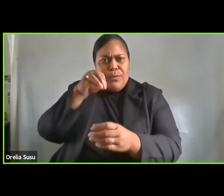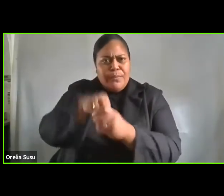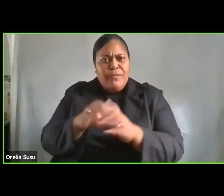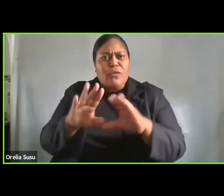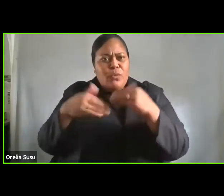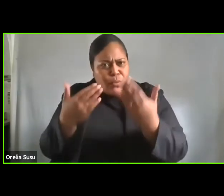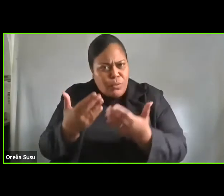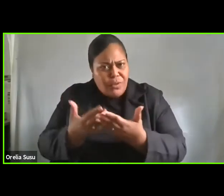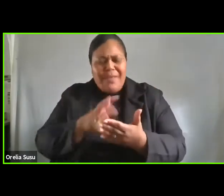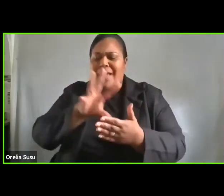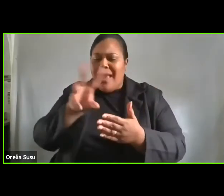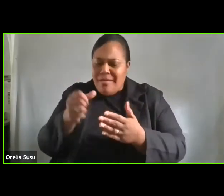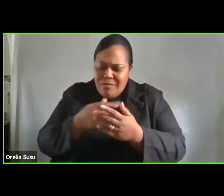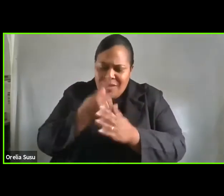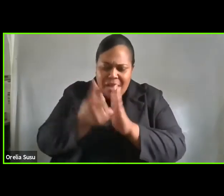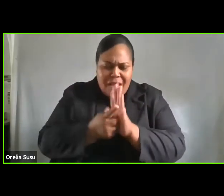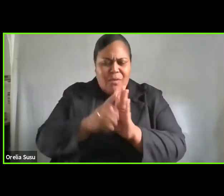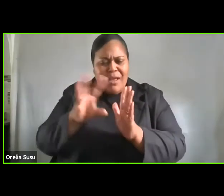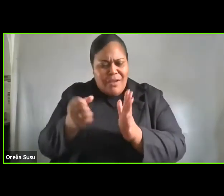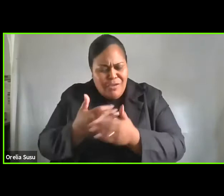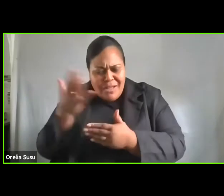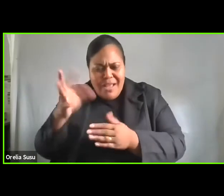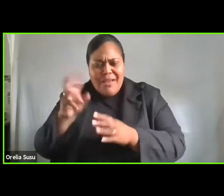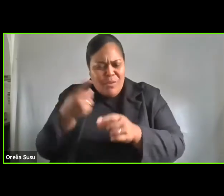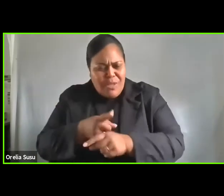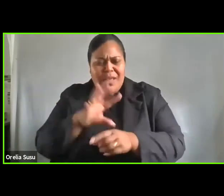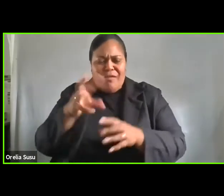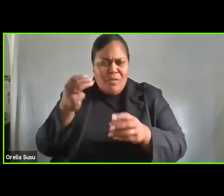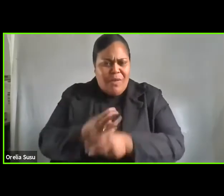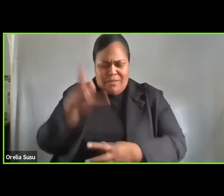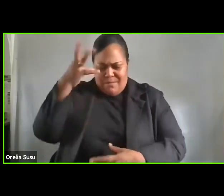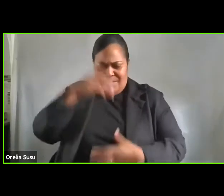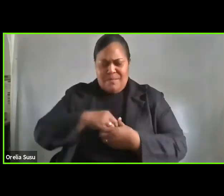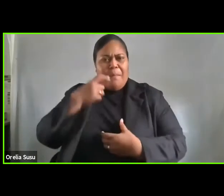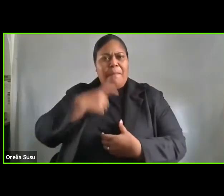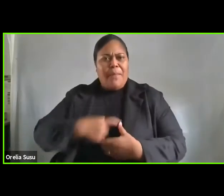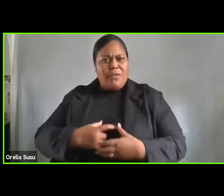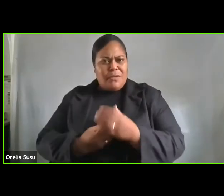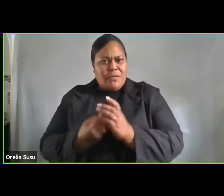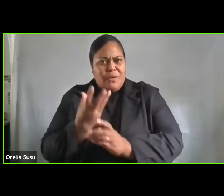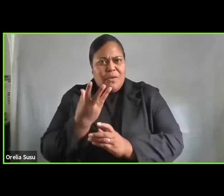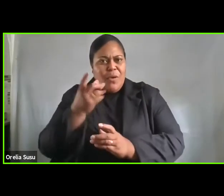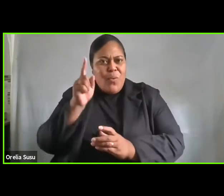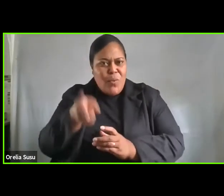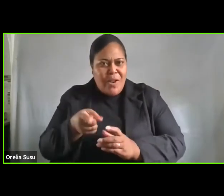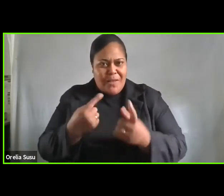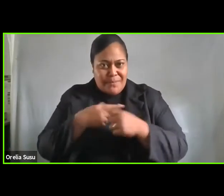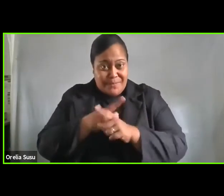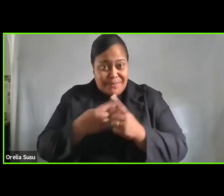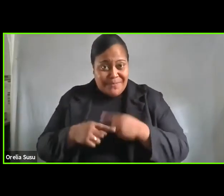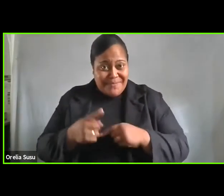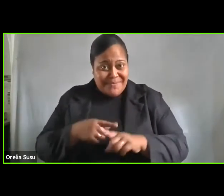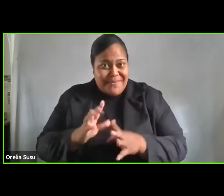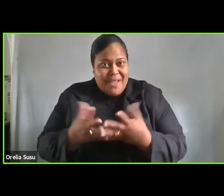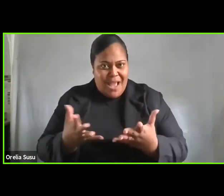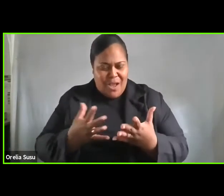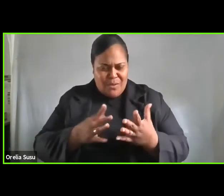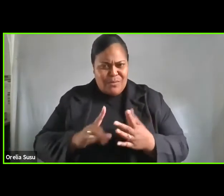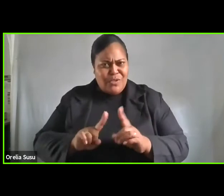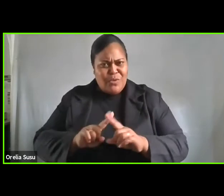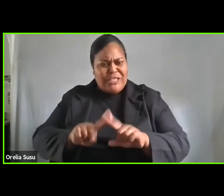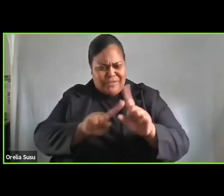day every week every month and for a person's whole life so that's really what we're talking about is who you